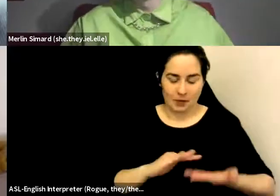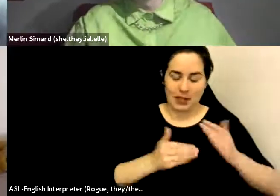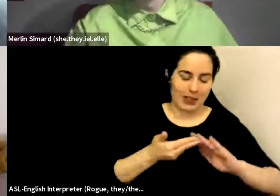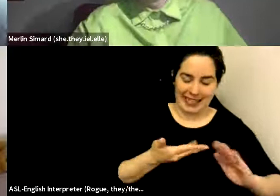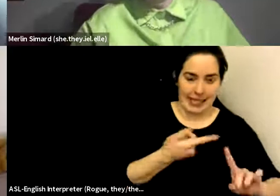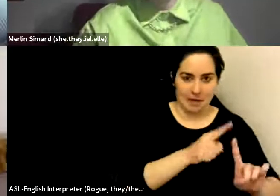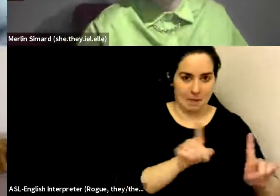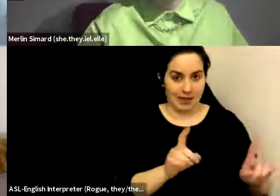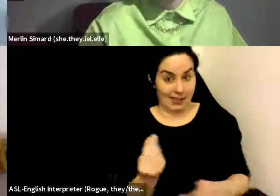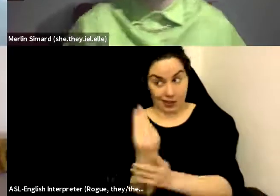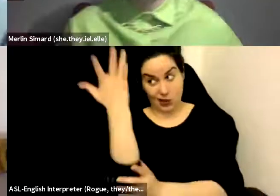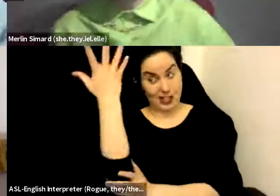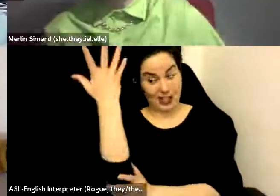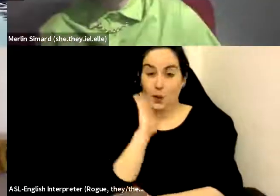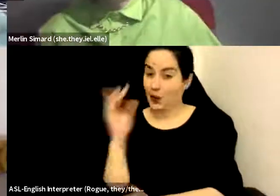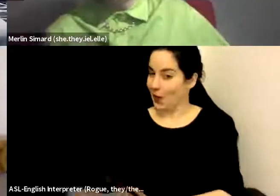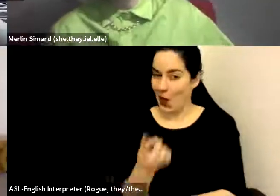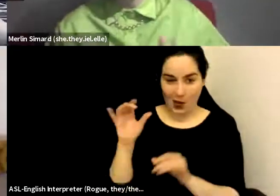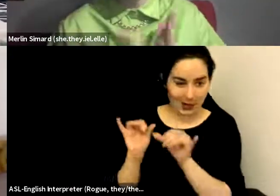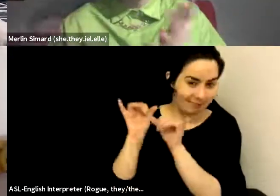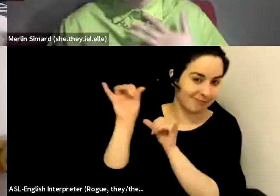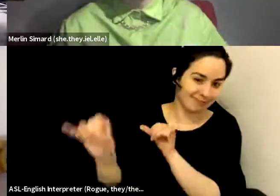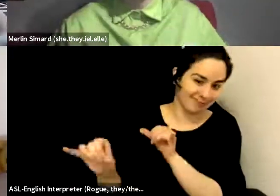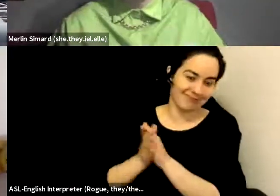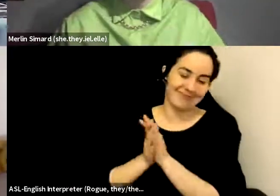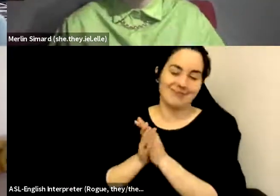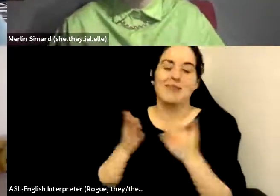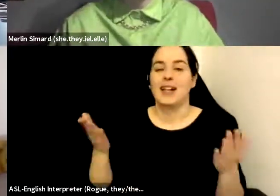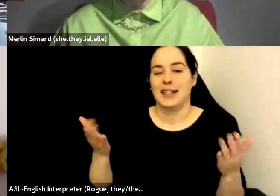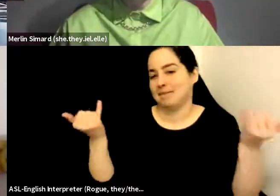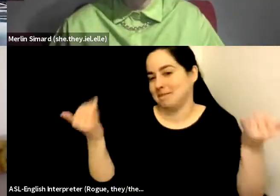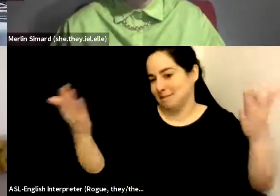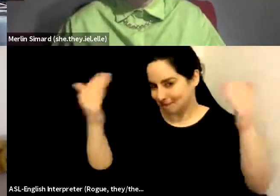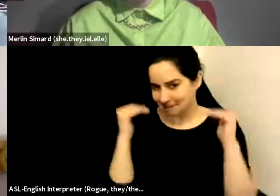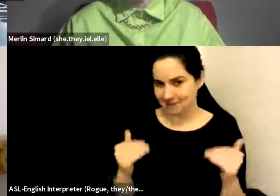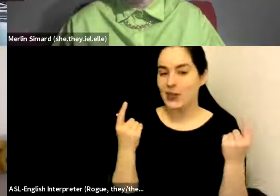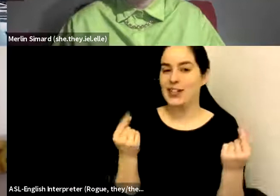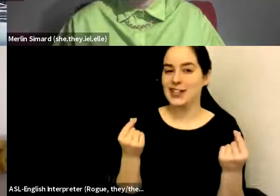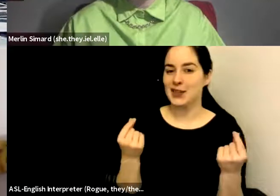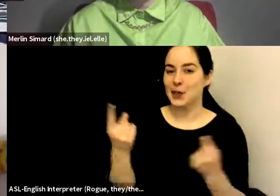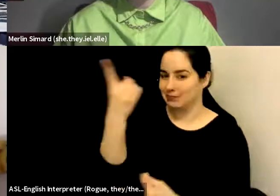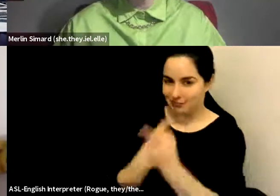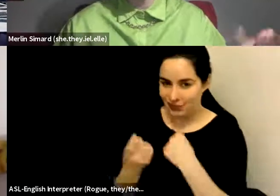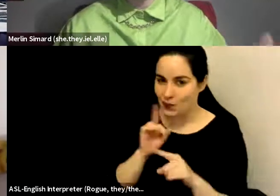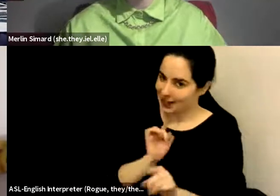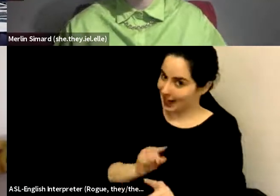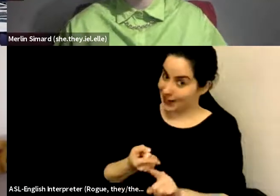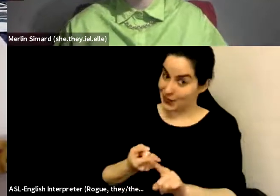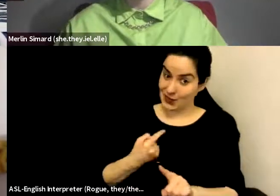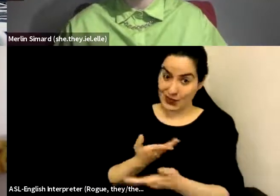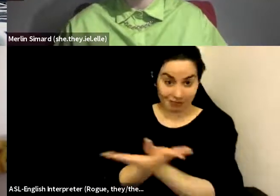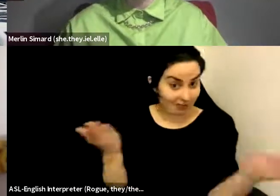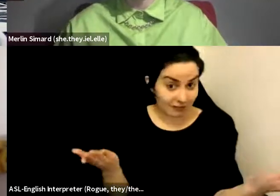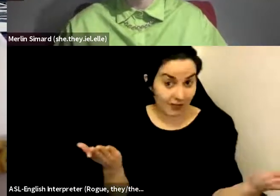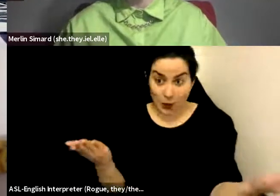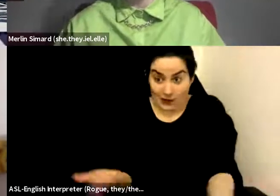girl. So now we'll be moving into the spirit of Q&A. Where literally everyone who's